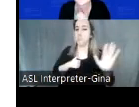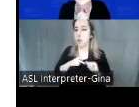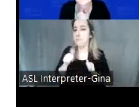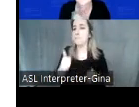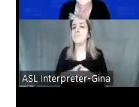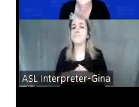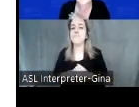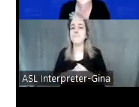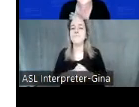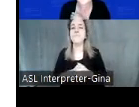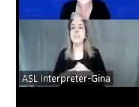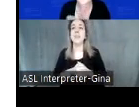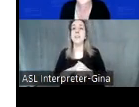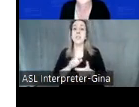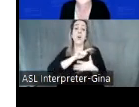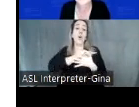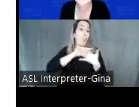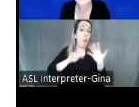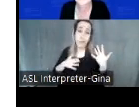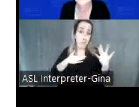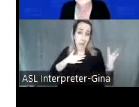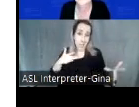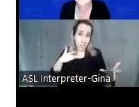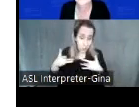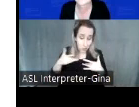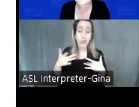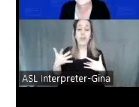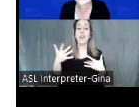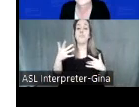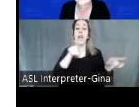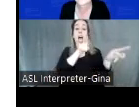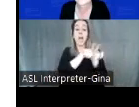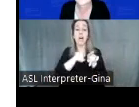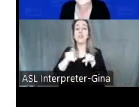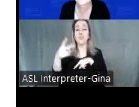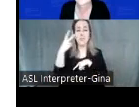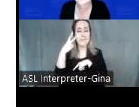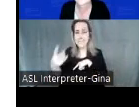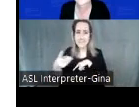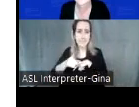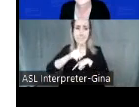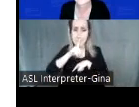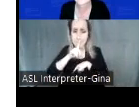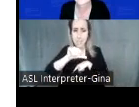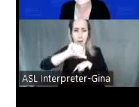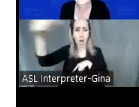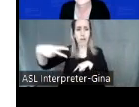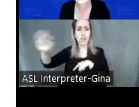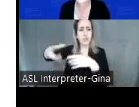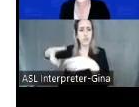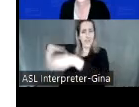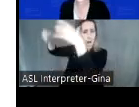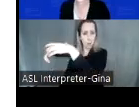So those are my concerns, and I mentioned, and I also see you no longer mention the other two towers that were going to be